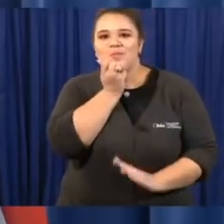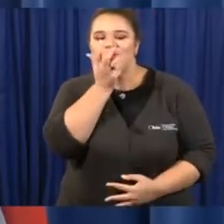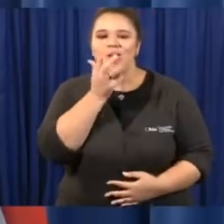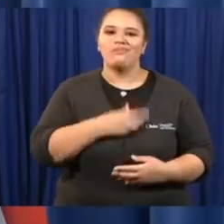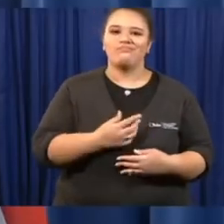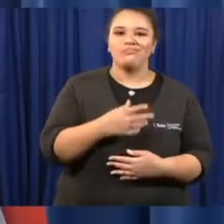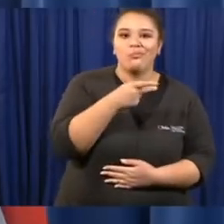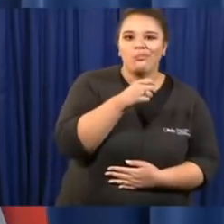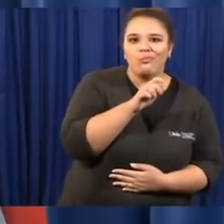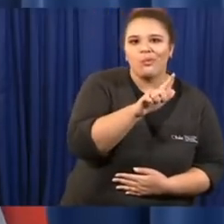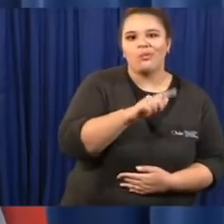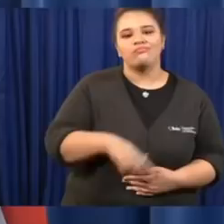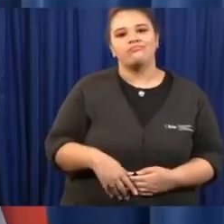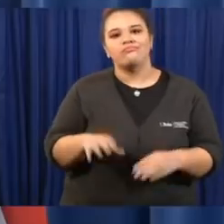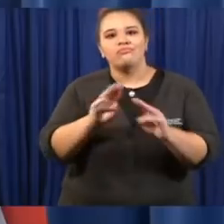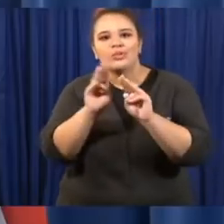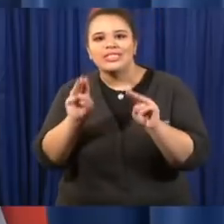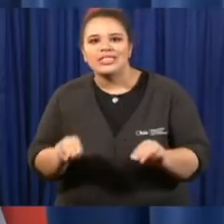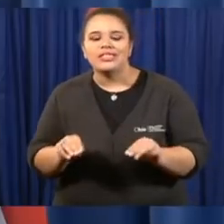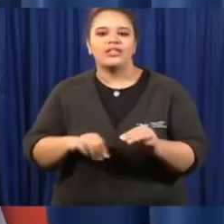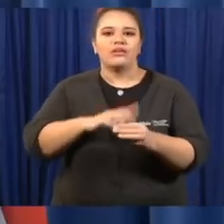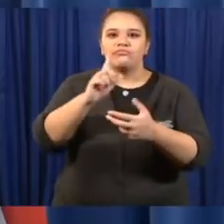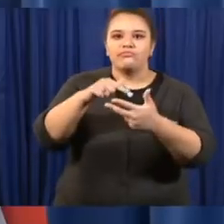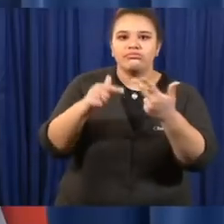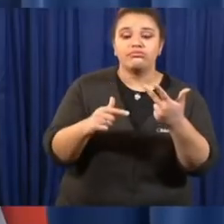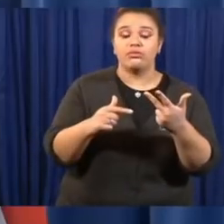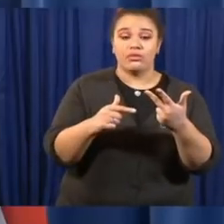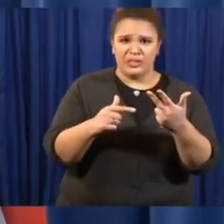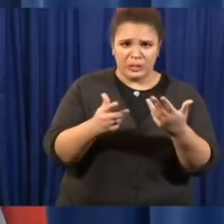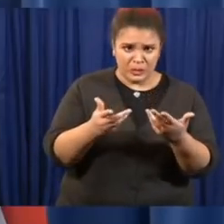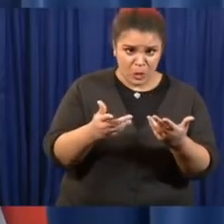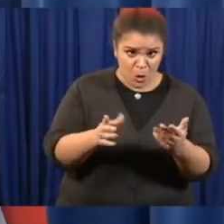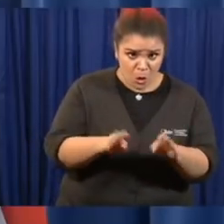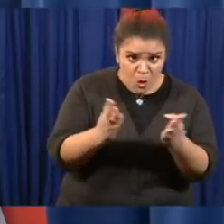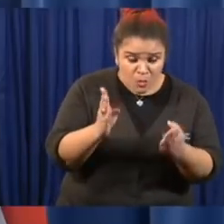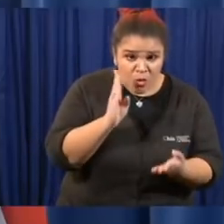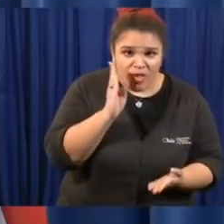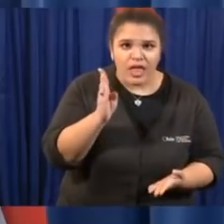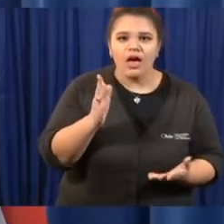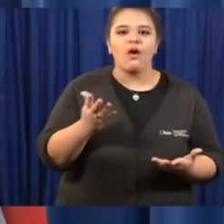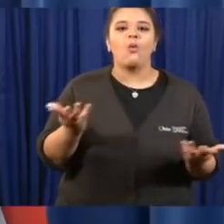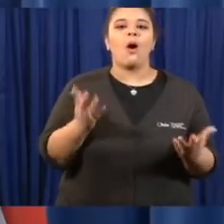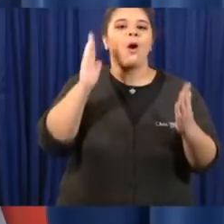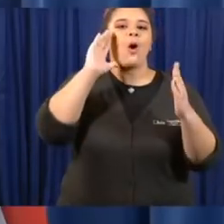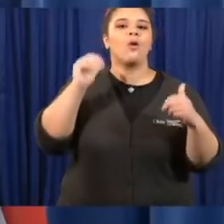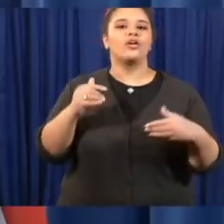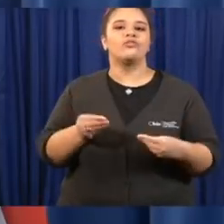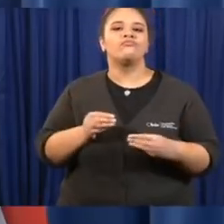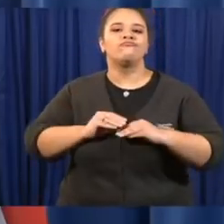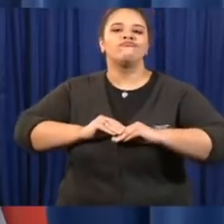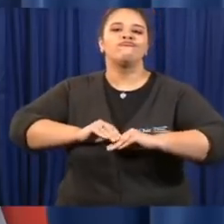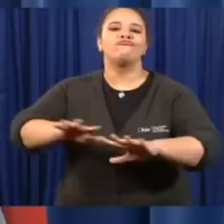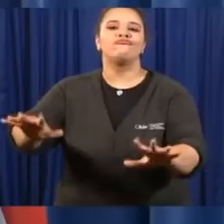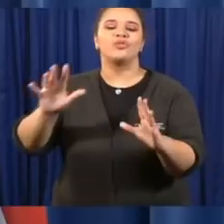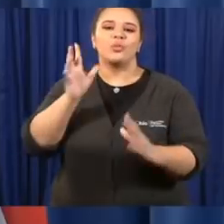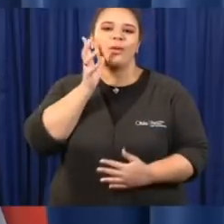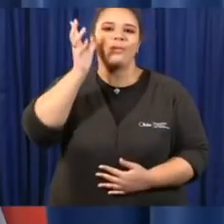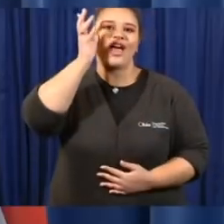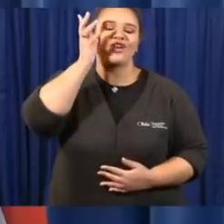have enjoyed? Is there any hope that you can give parents about what they can do with their children for the summer?